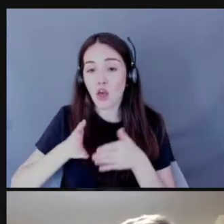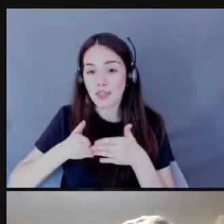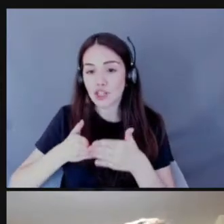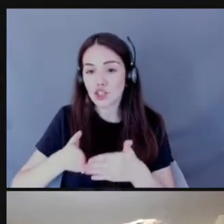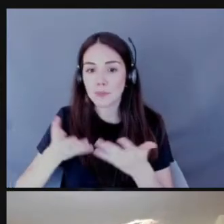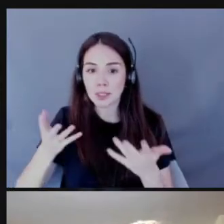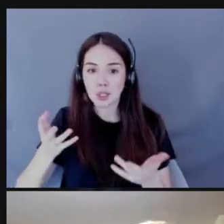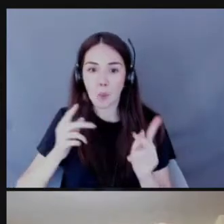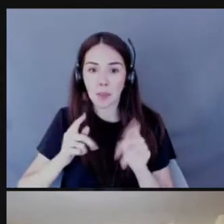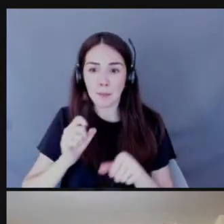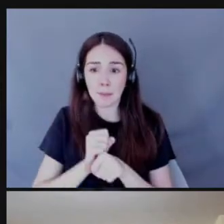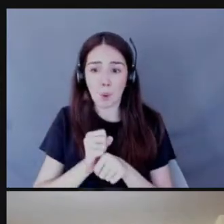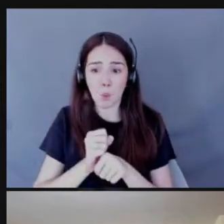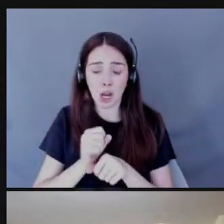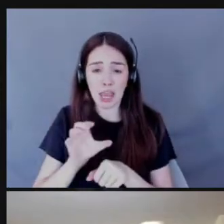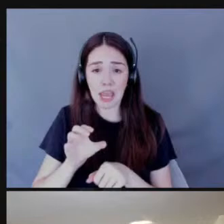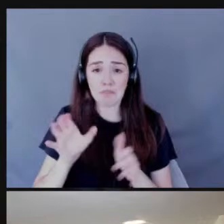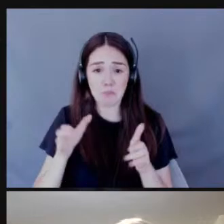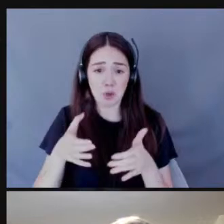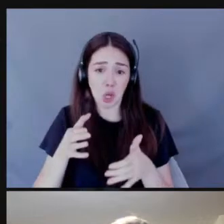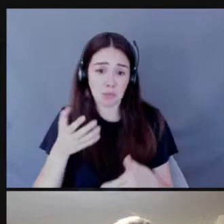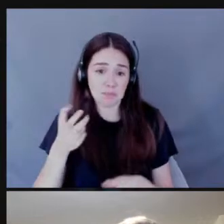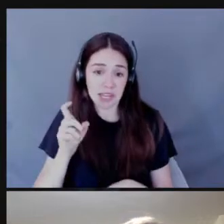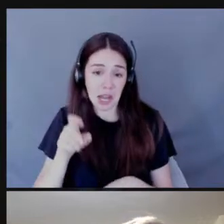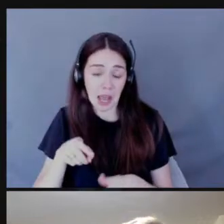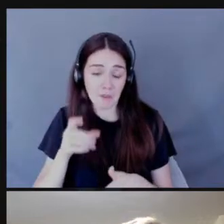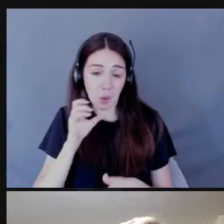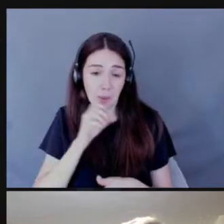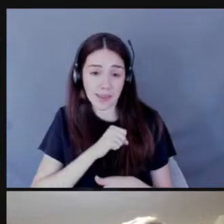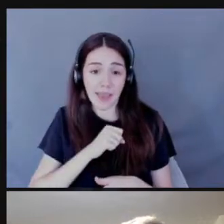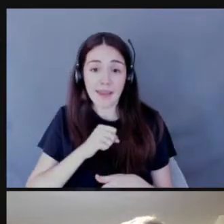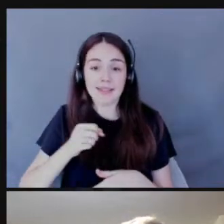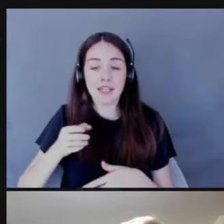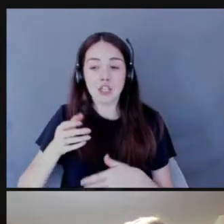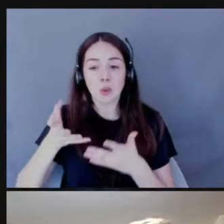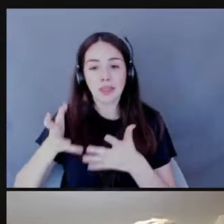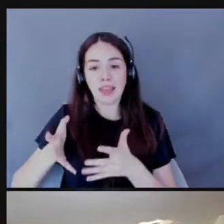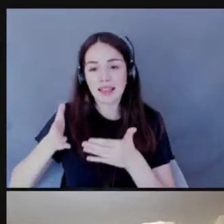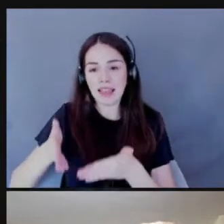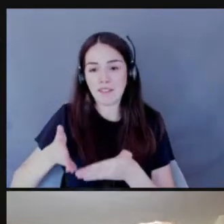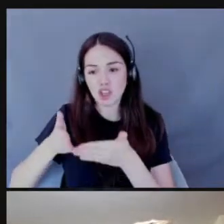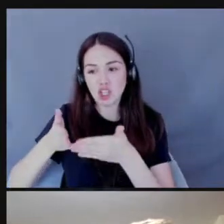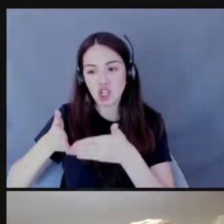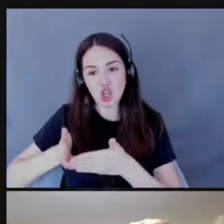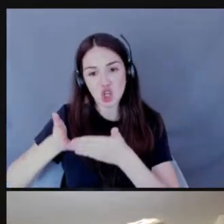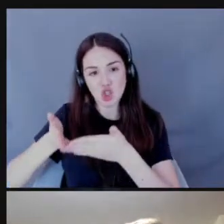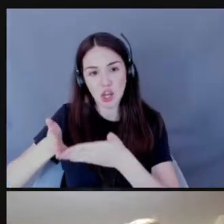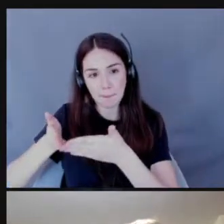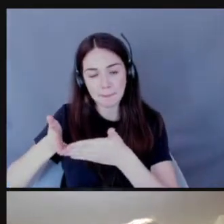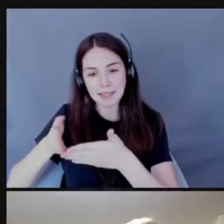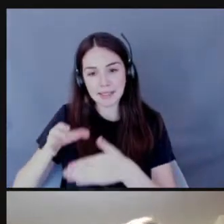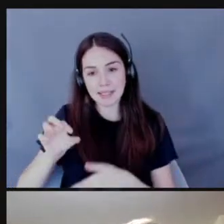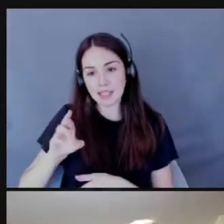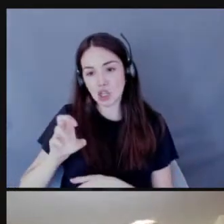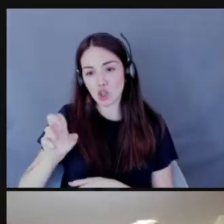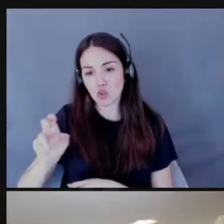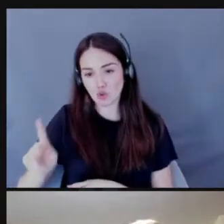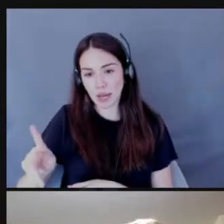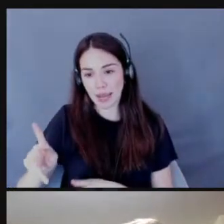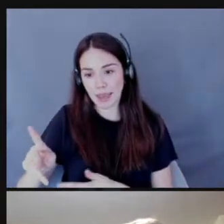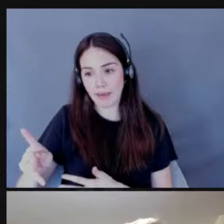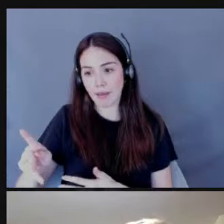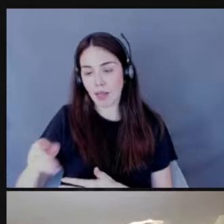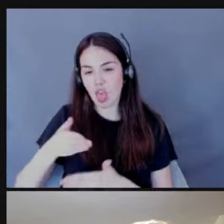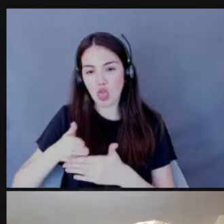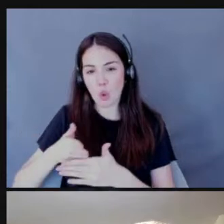guess. And when the ships were left derelict in Nanjemoy Creek, and then rotted, the